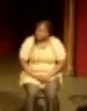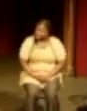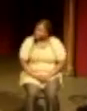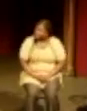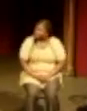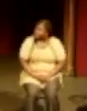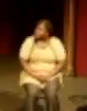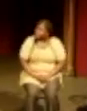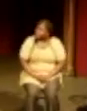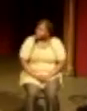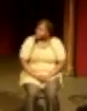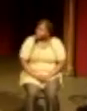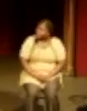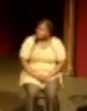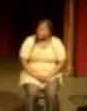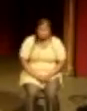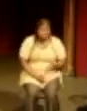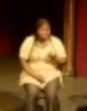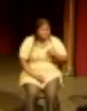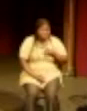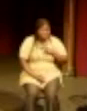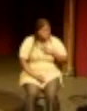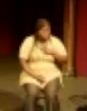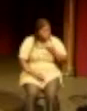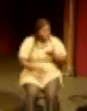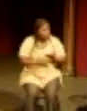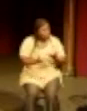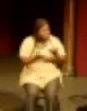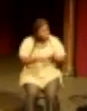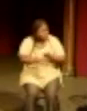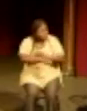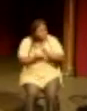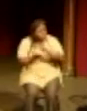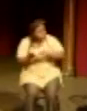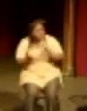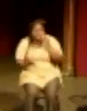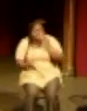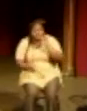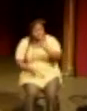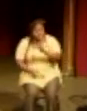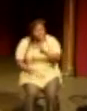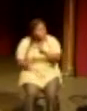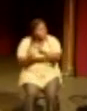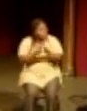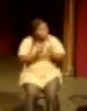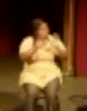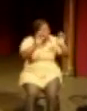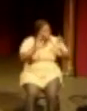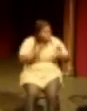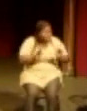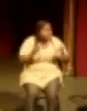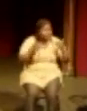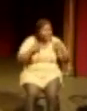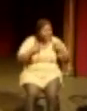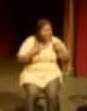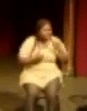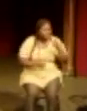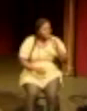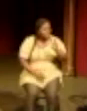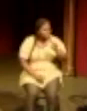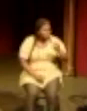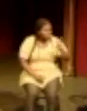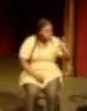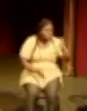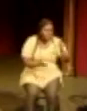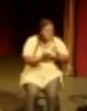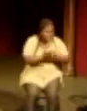to enhancing the student experience, it's also wonderful to have 3,000 or 4,000 community